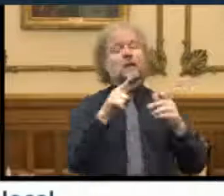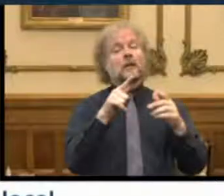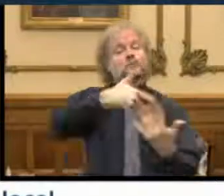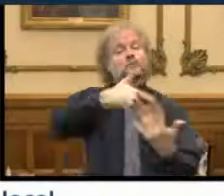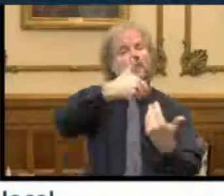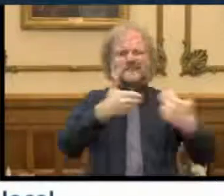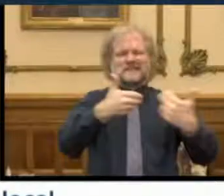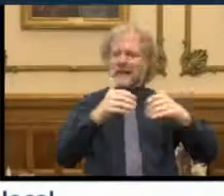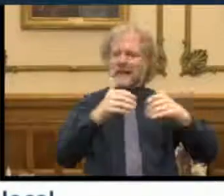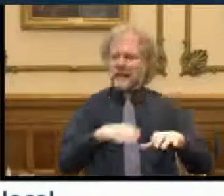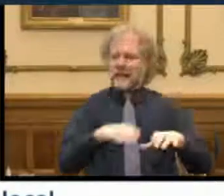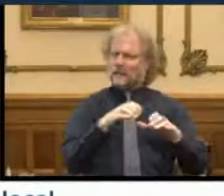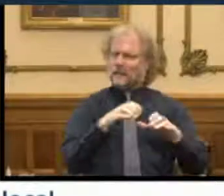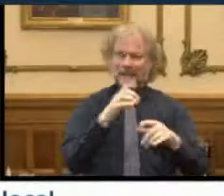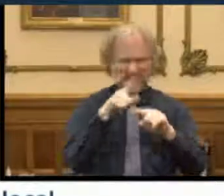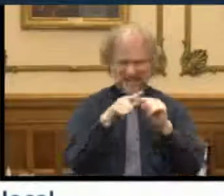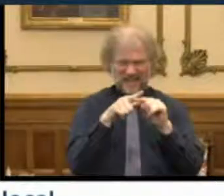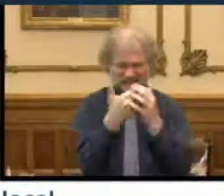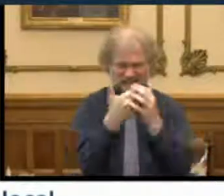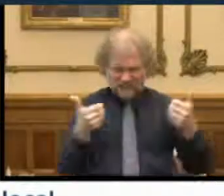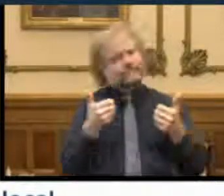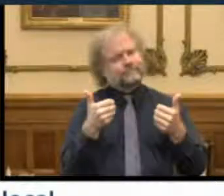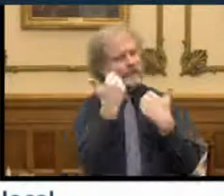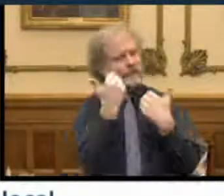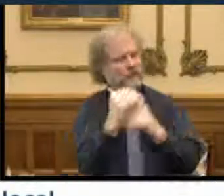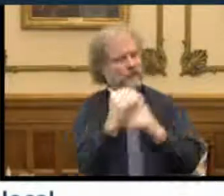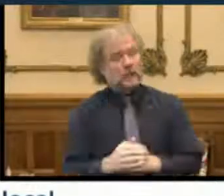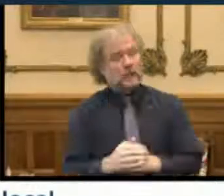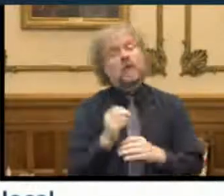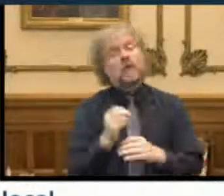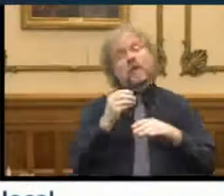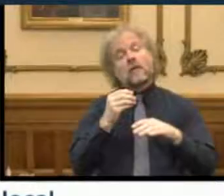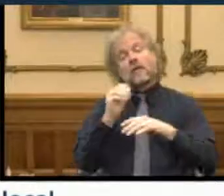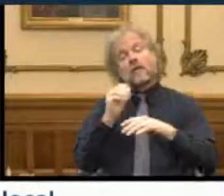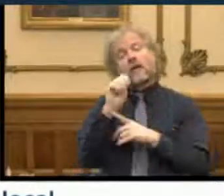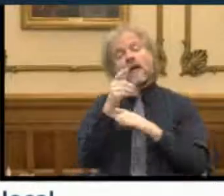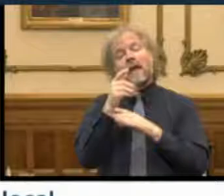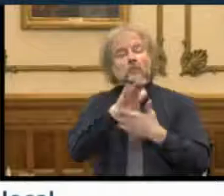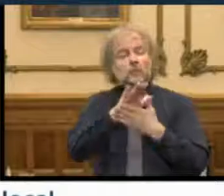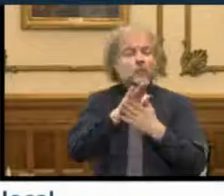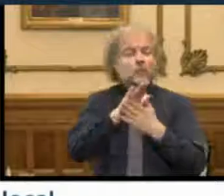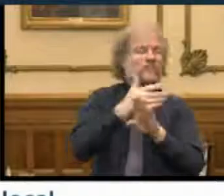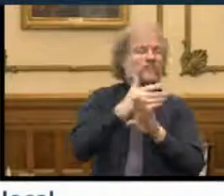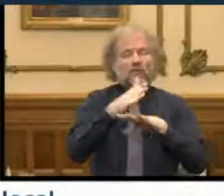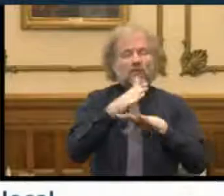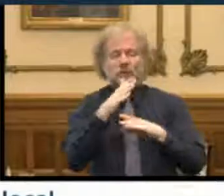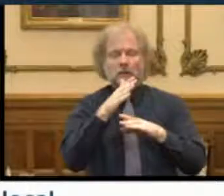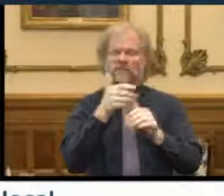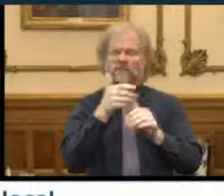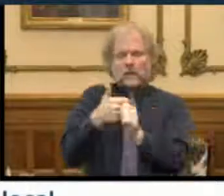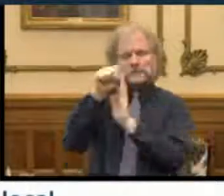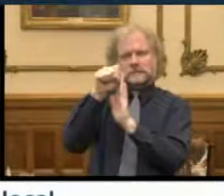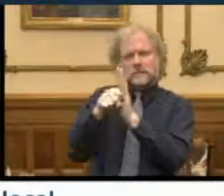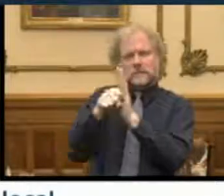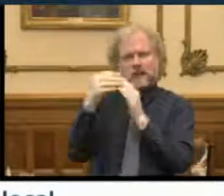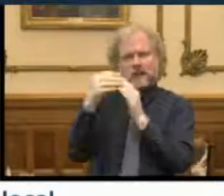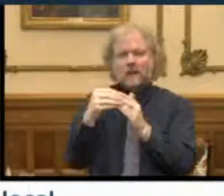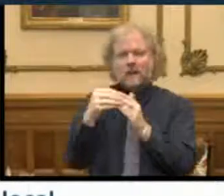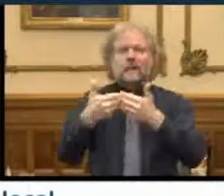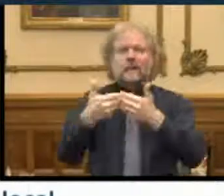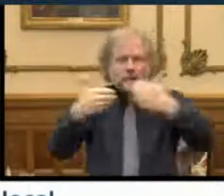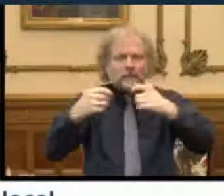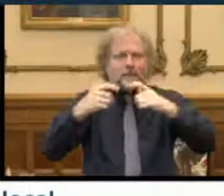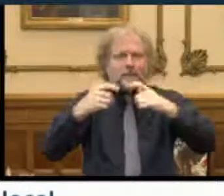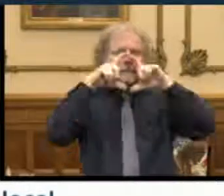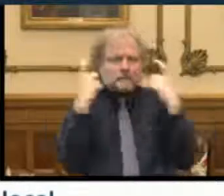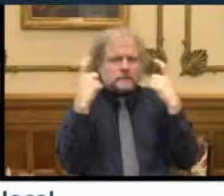distancing is not feasible. Also, extracurricular activities follow state and local guidelines, including distancing and masks, and